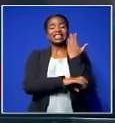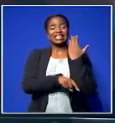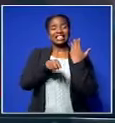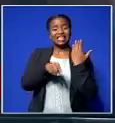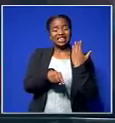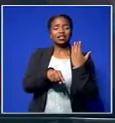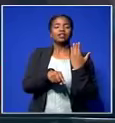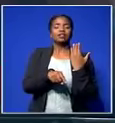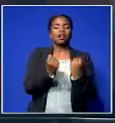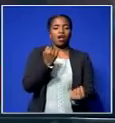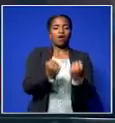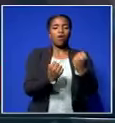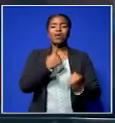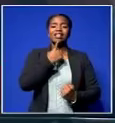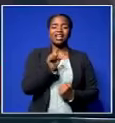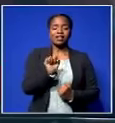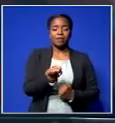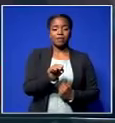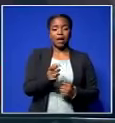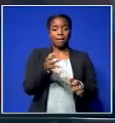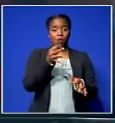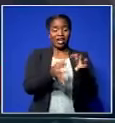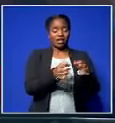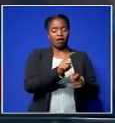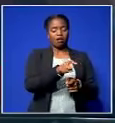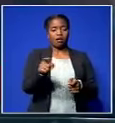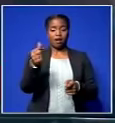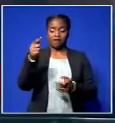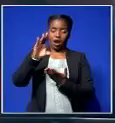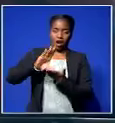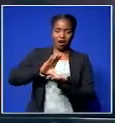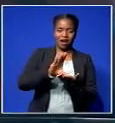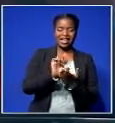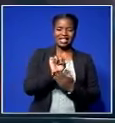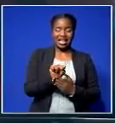from the Constitutional Court. A ruling on political party funding has